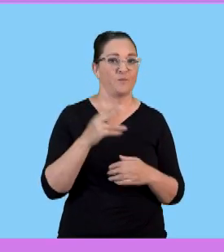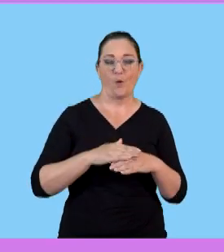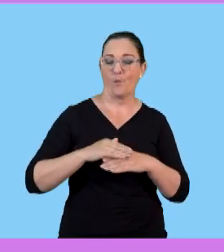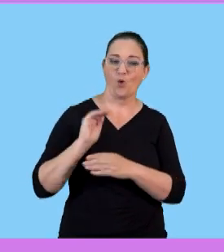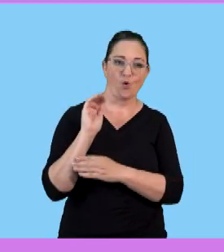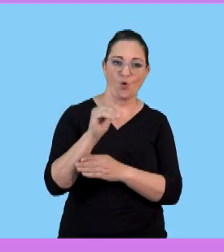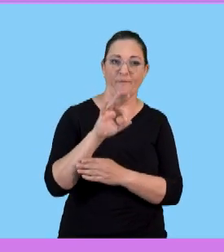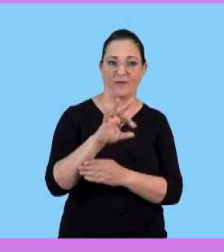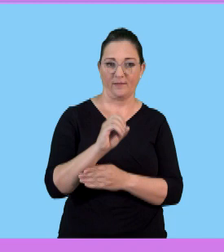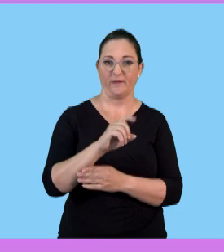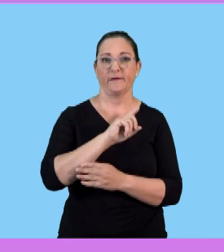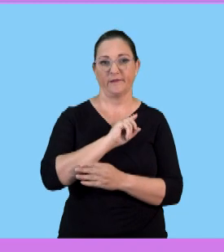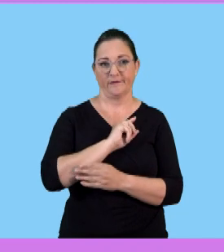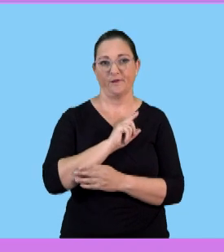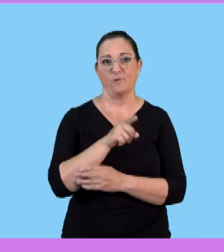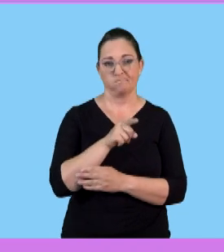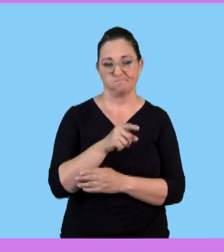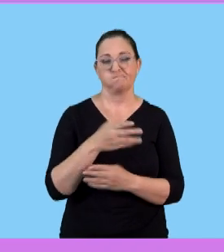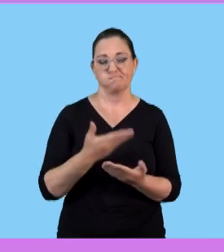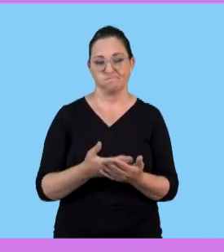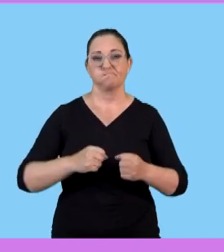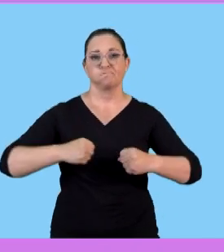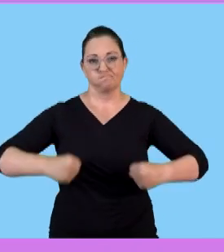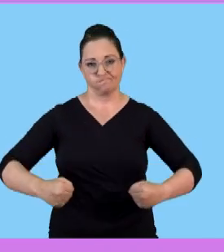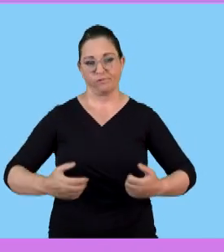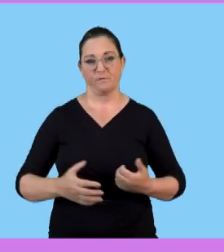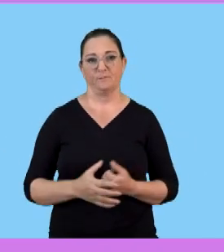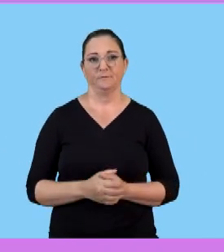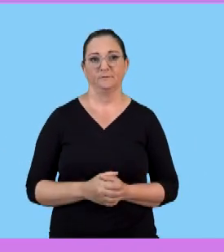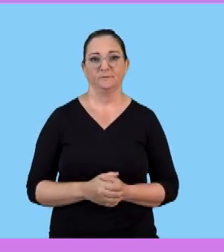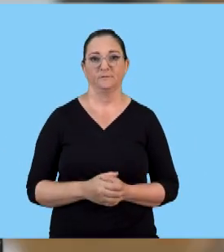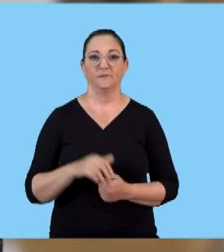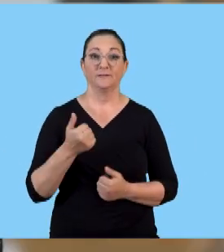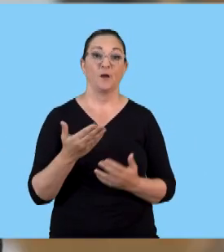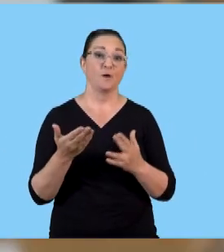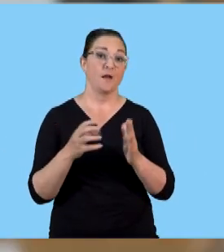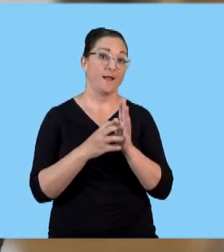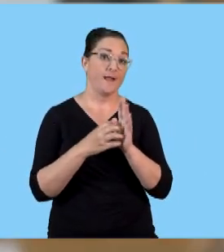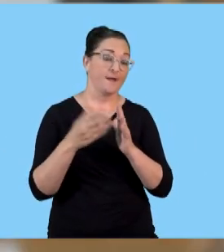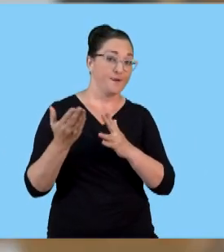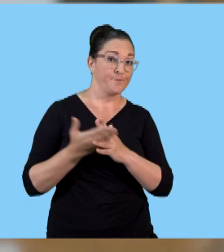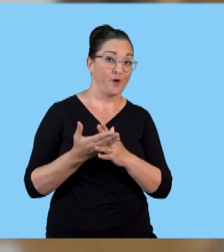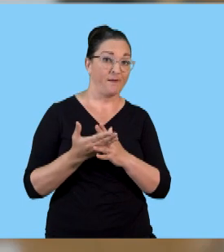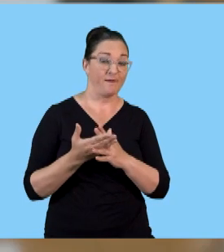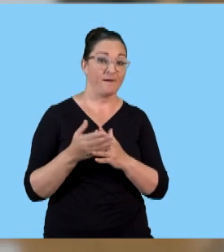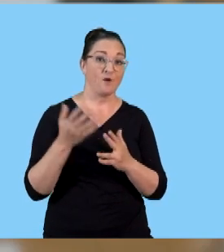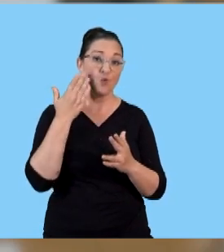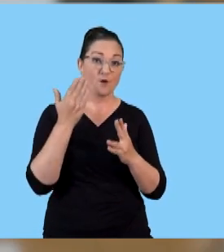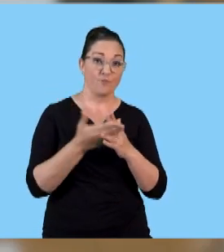we saw it's more than 30, and we indicated that she is obese. All right, guys, let us take a quick